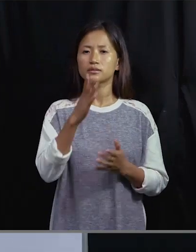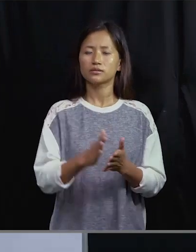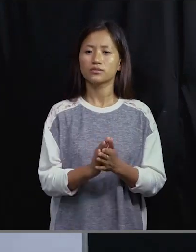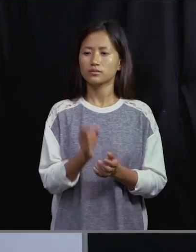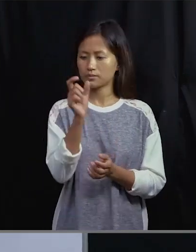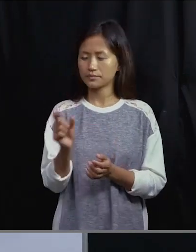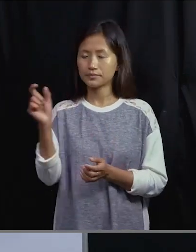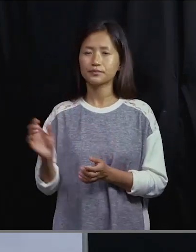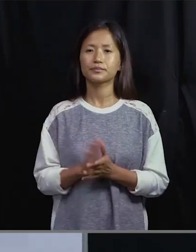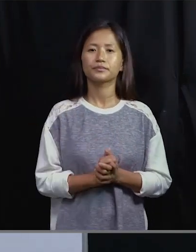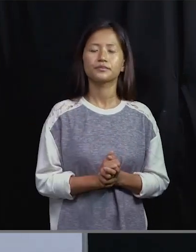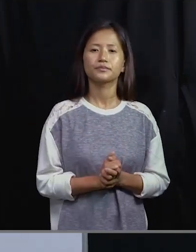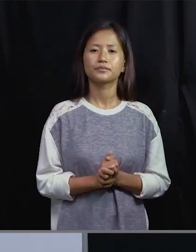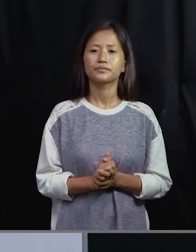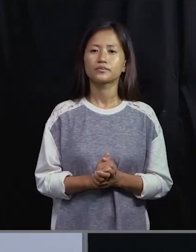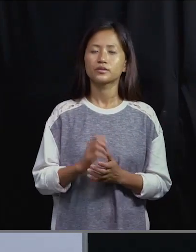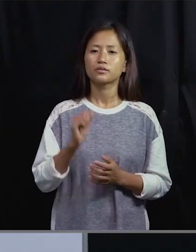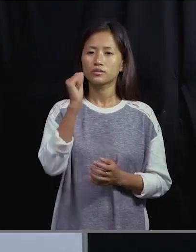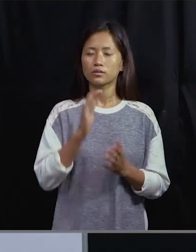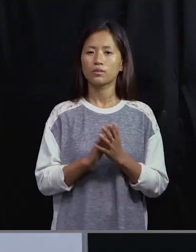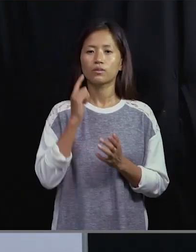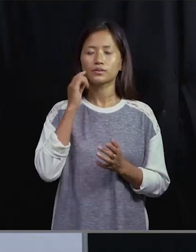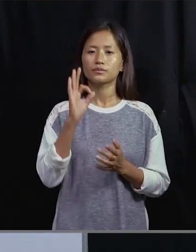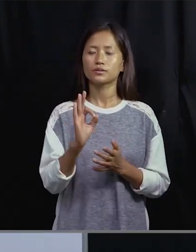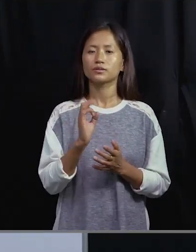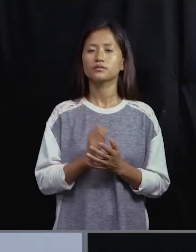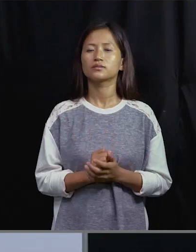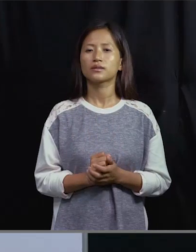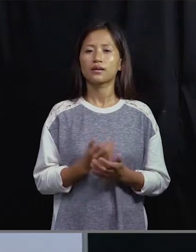to the customer? Yes or no? So one important thing is that